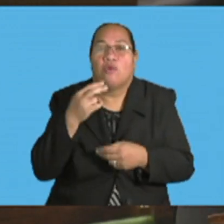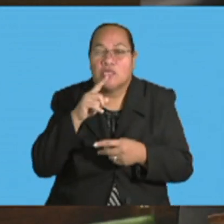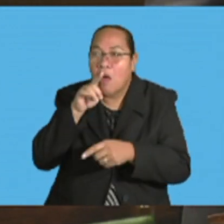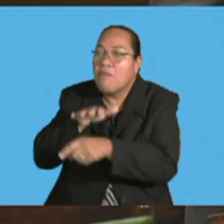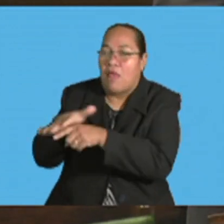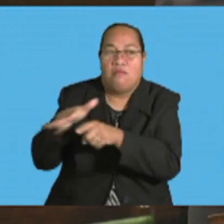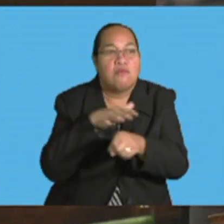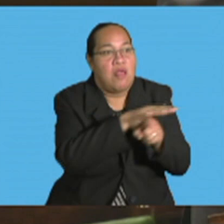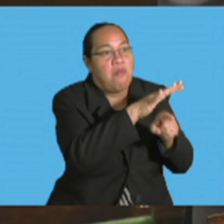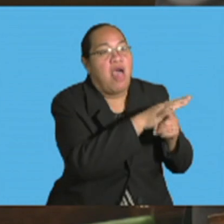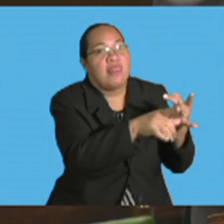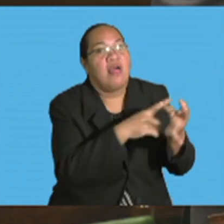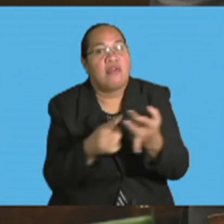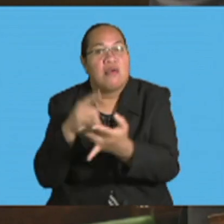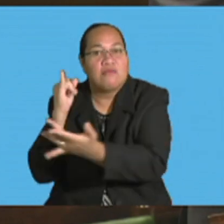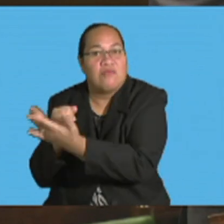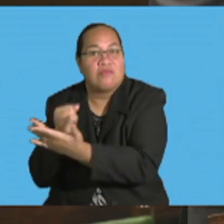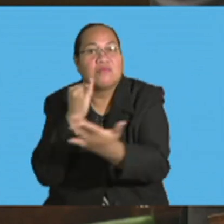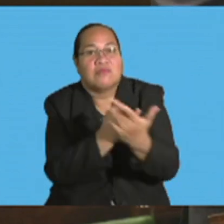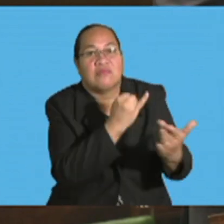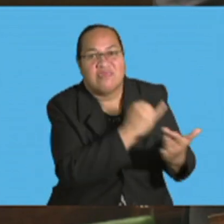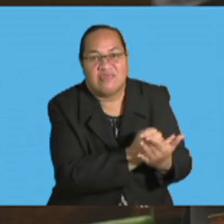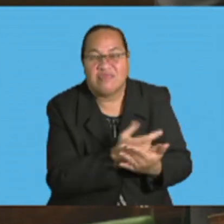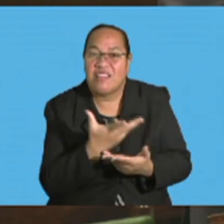some ambiguous other people.